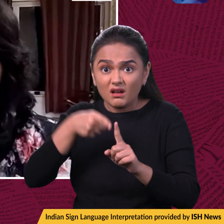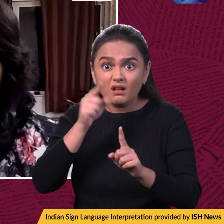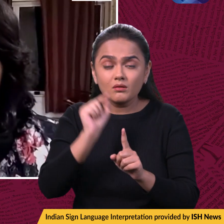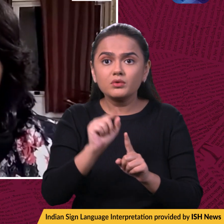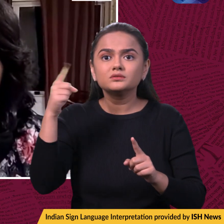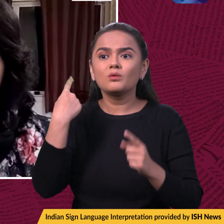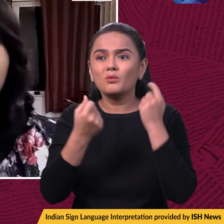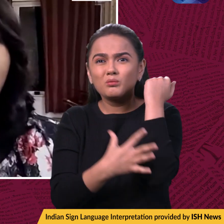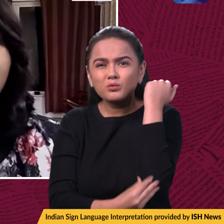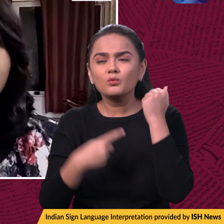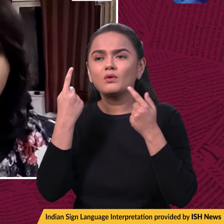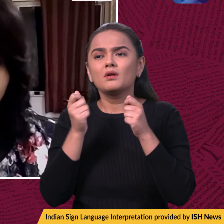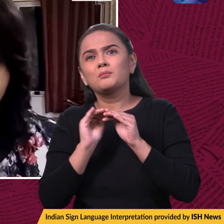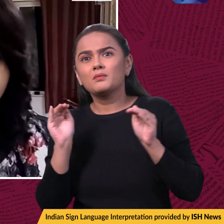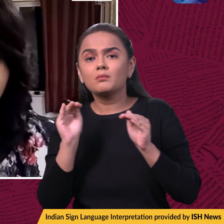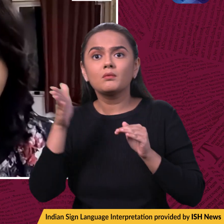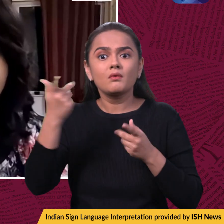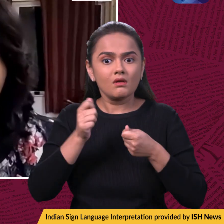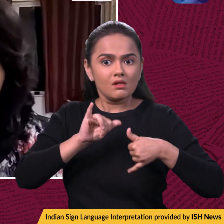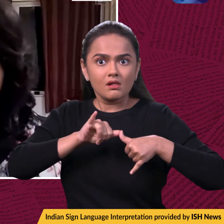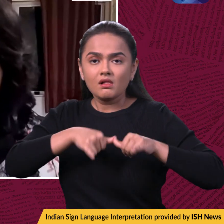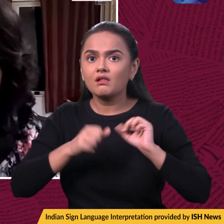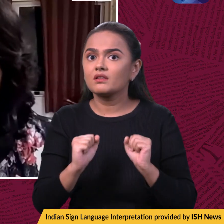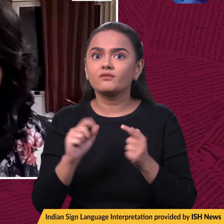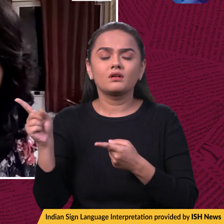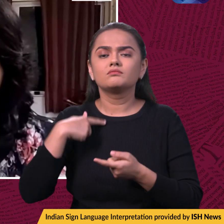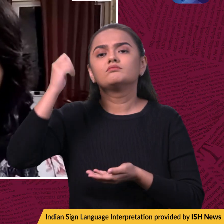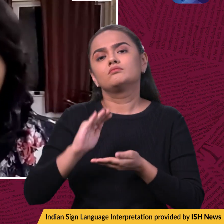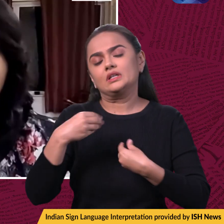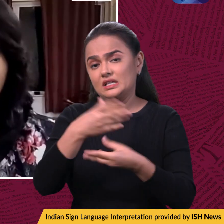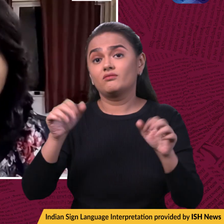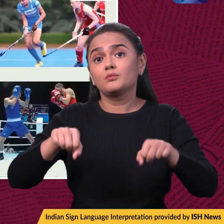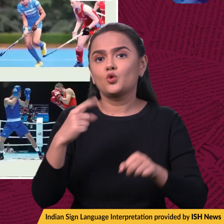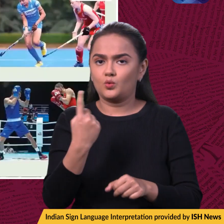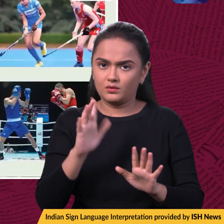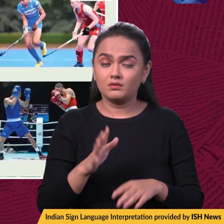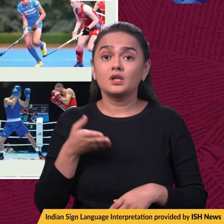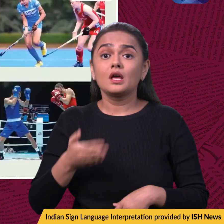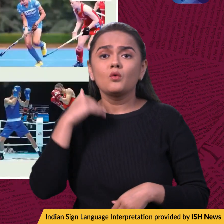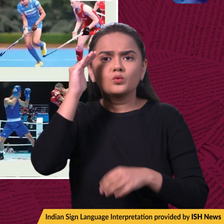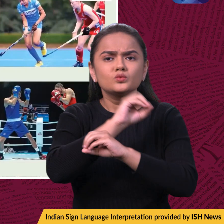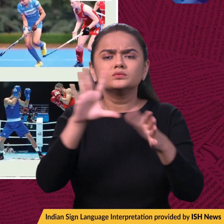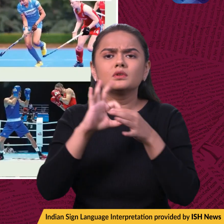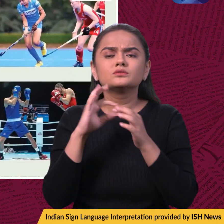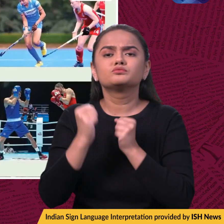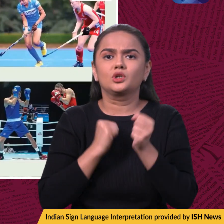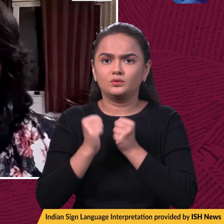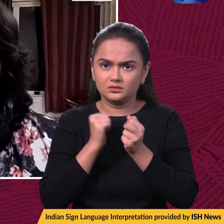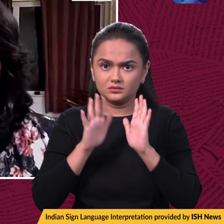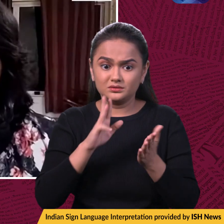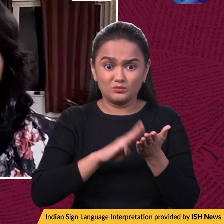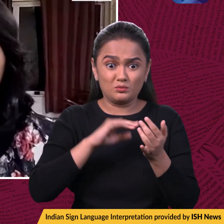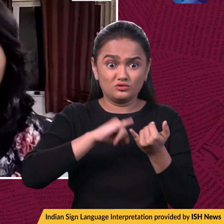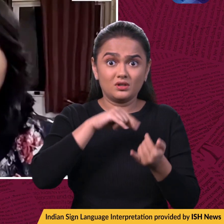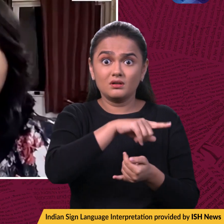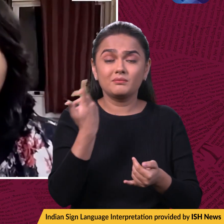the poor and middle-class people are the most affected," end quote. On to sports news right now. Indian pacer Mohammad Shami